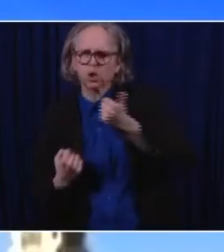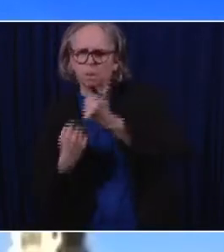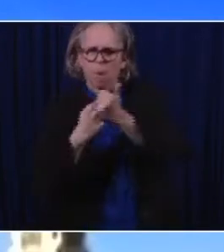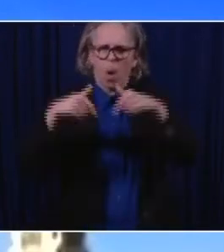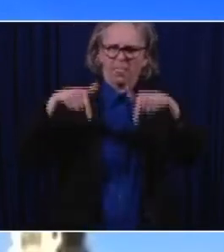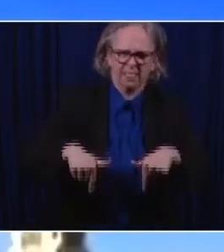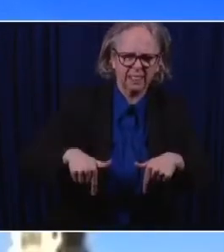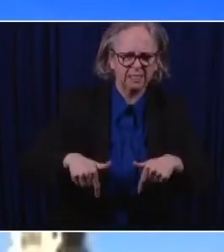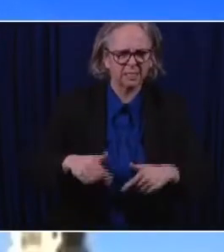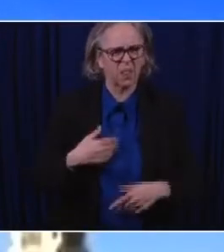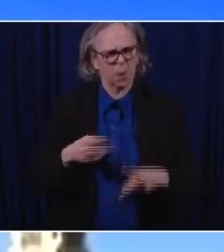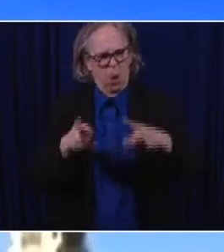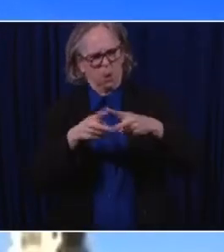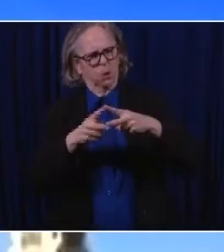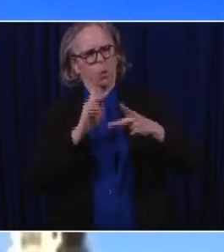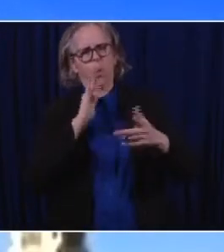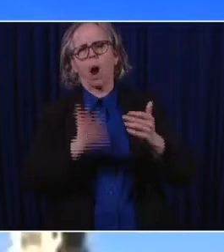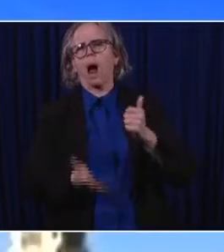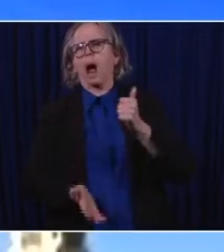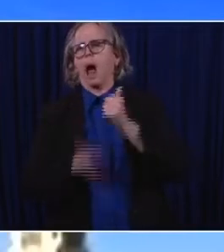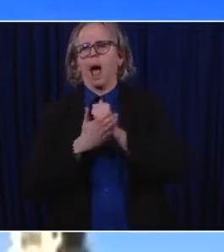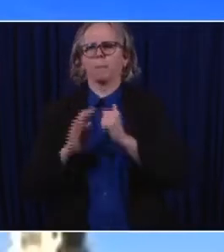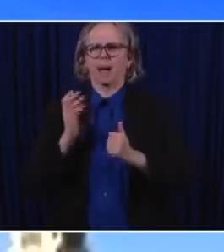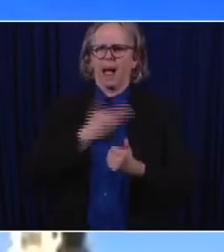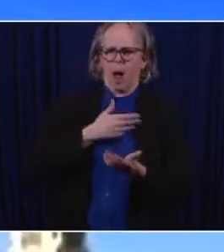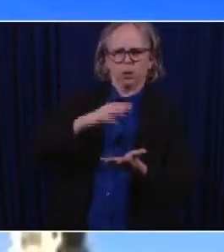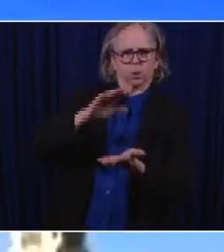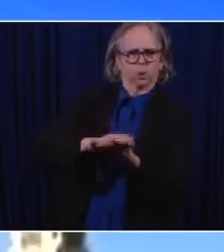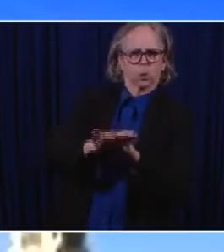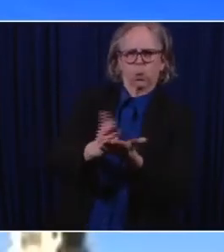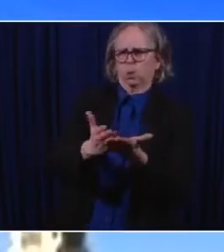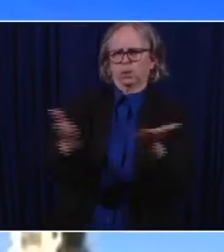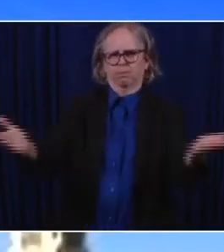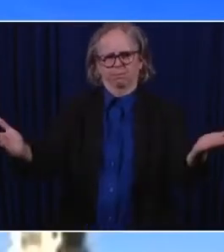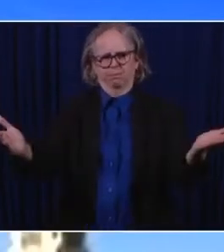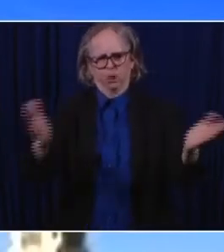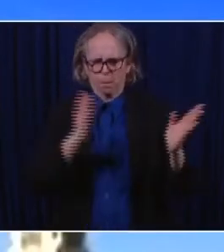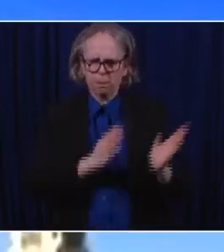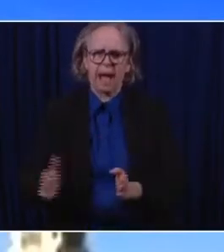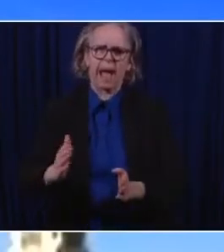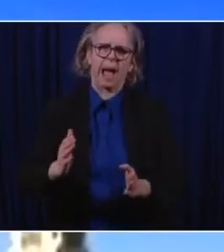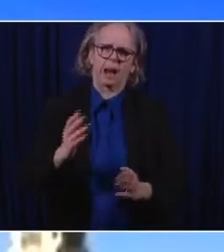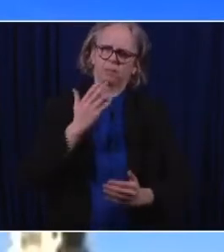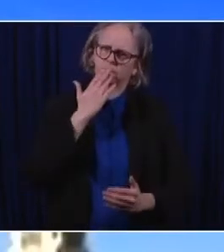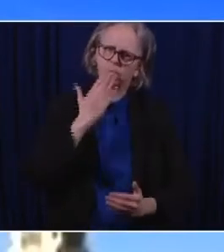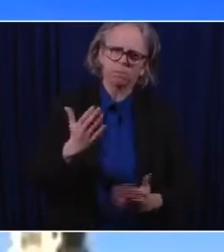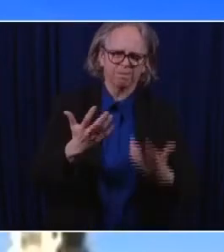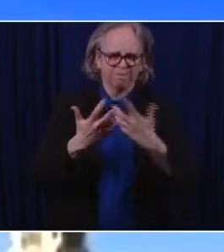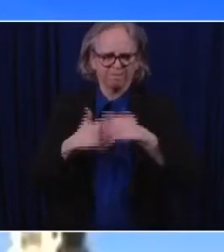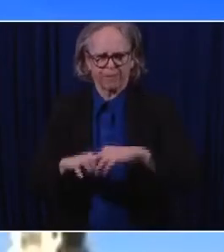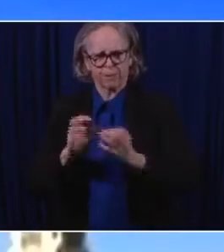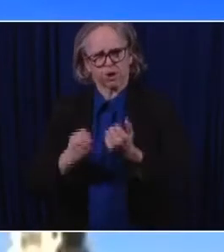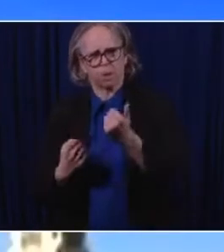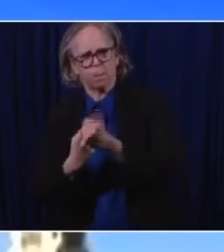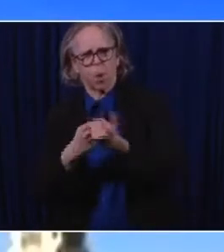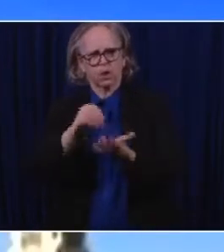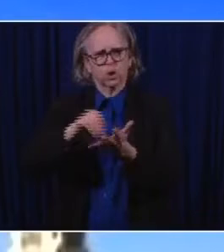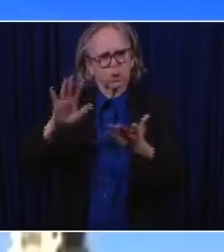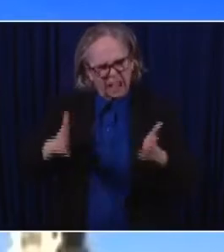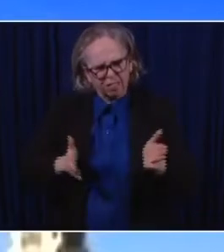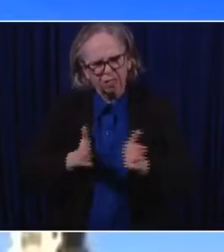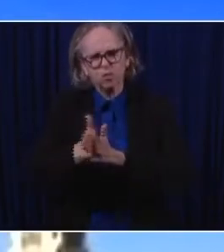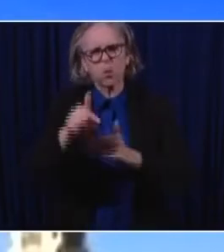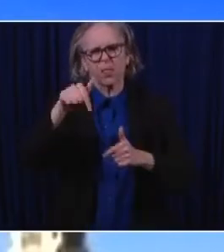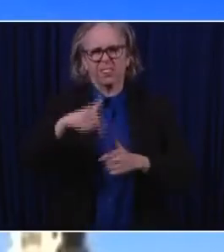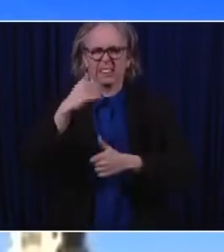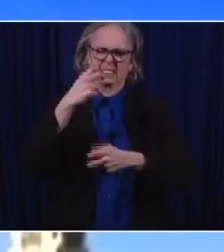help schools and educators position themselves to support our students through this pandemic and beyond, addressing the